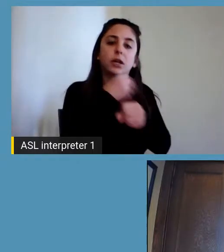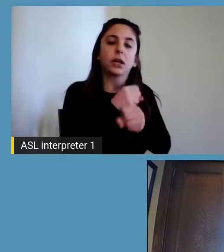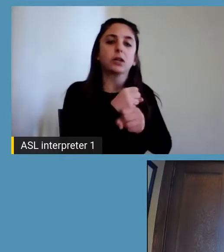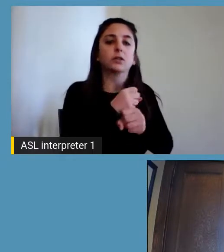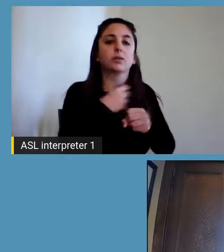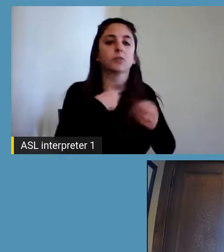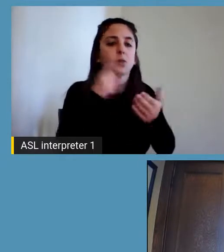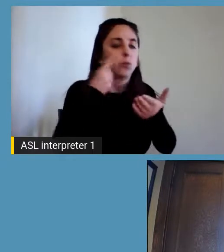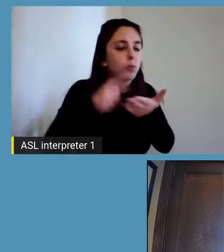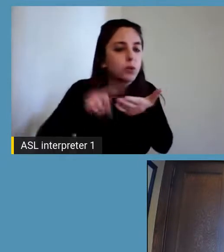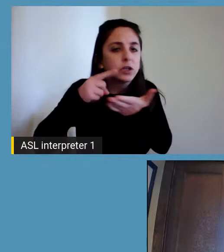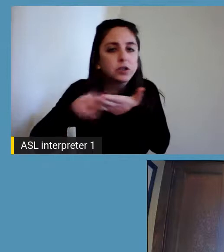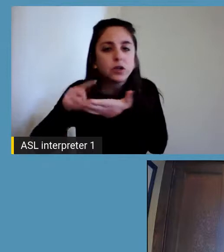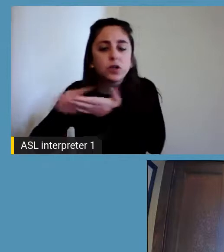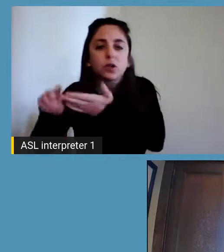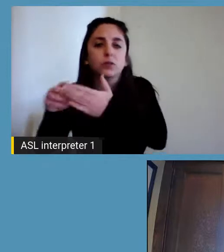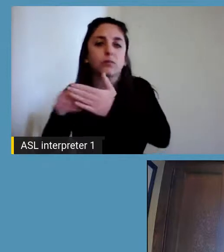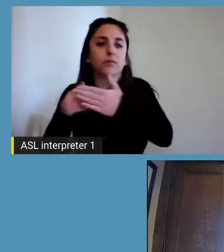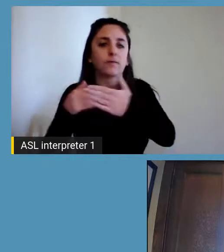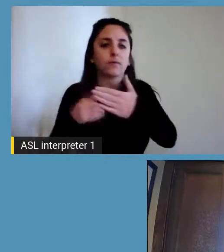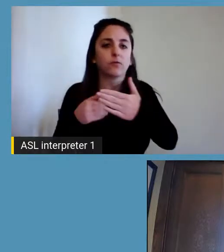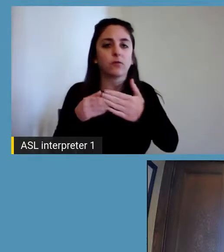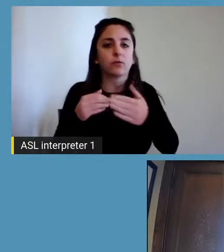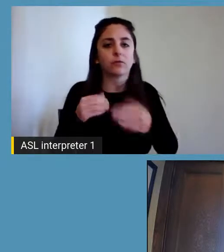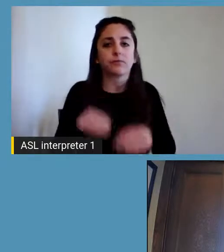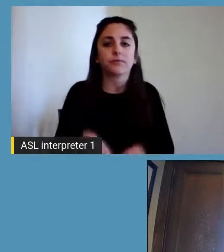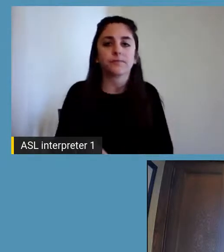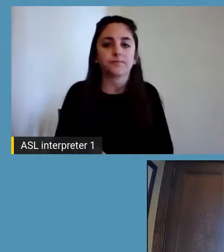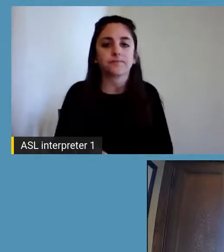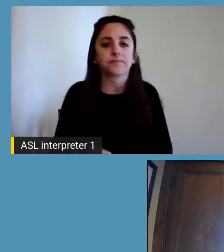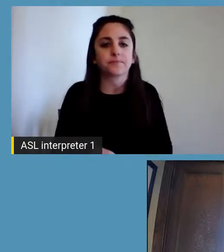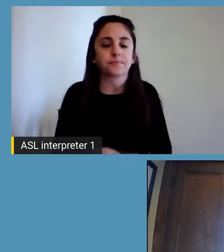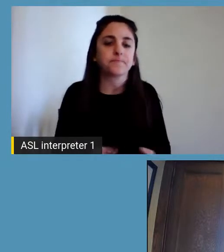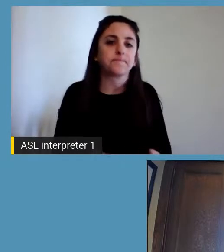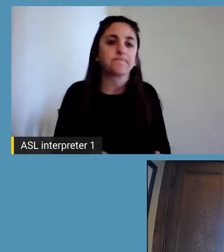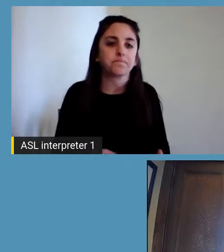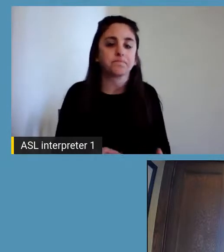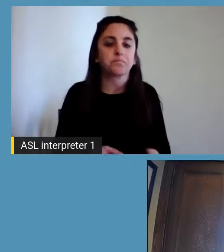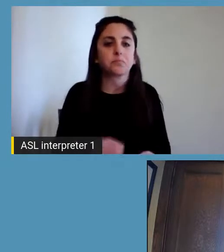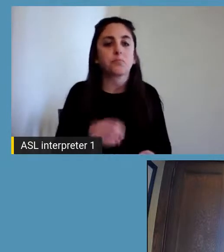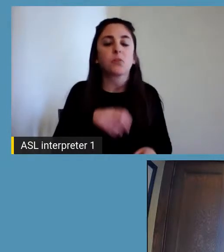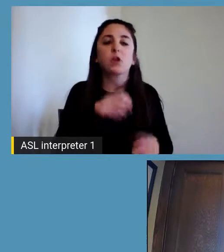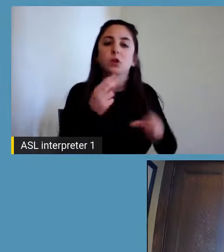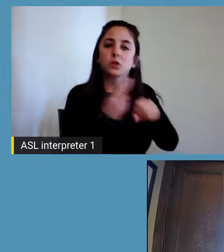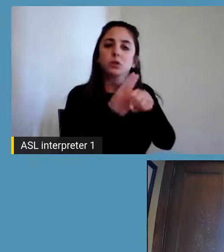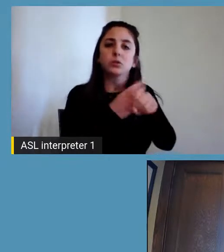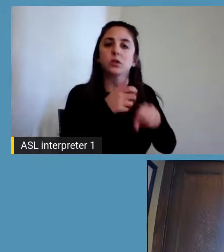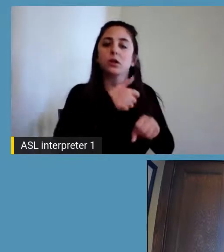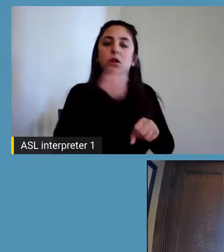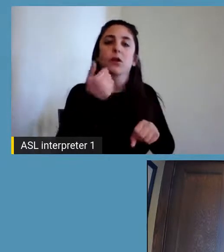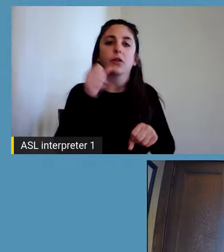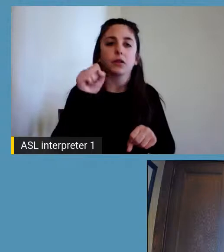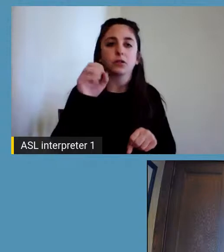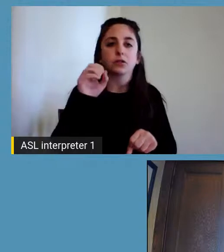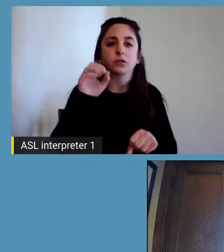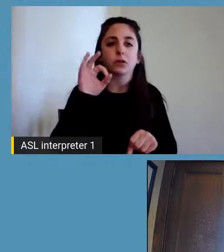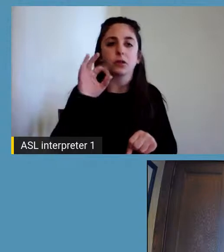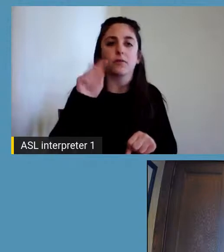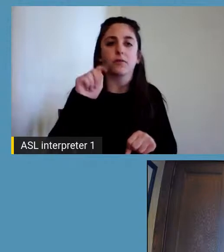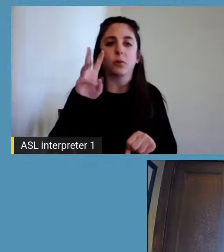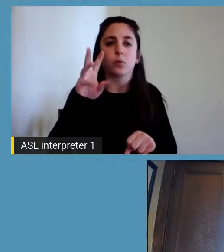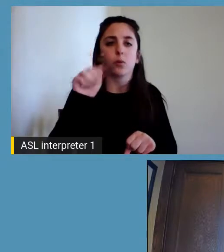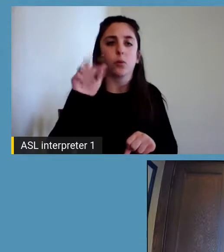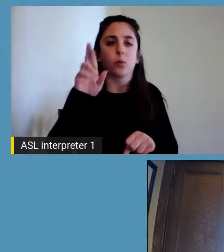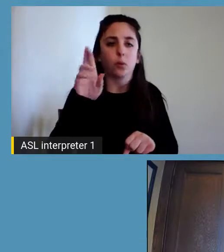it firstly in another software called Browseware. And the thing is,